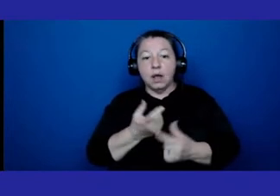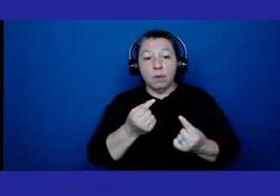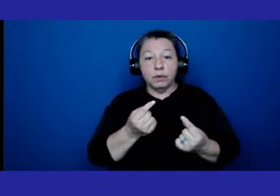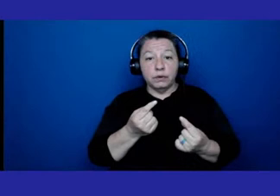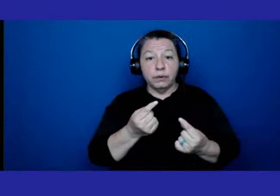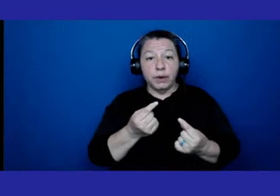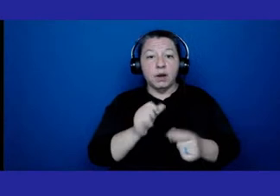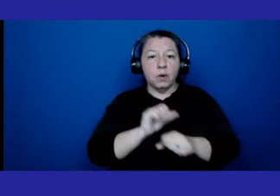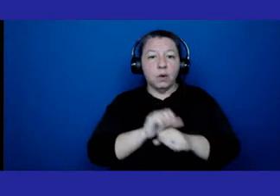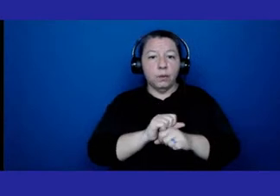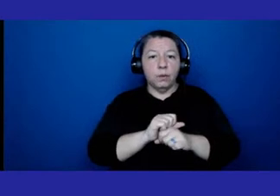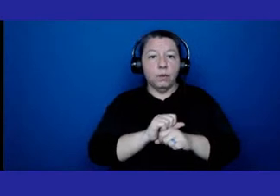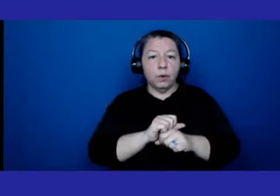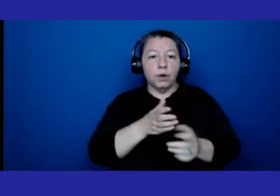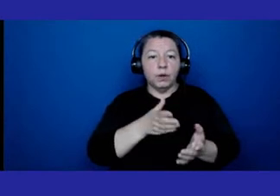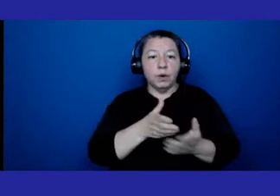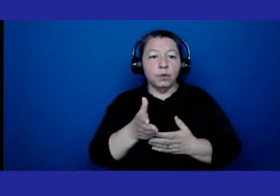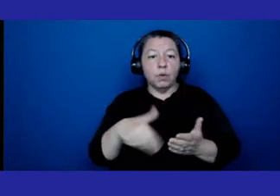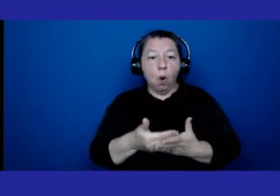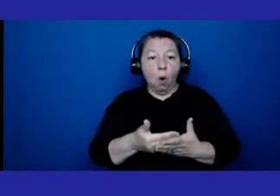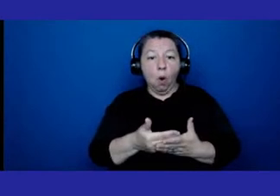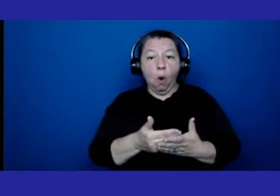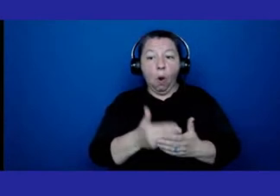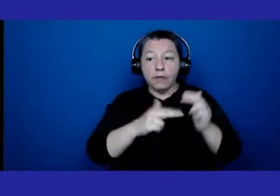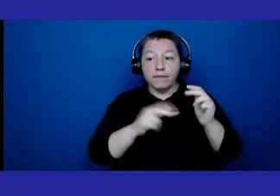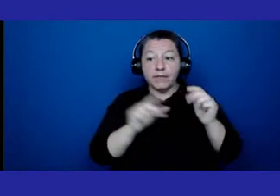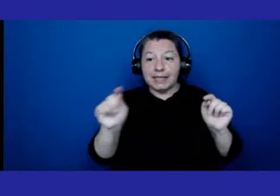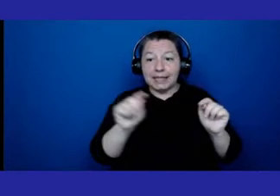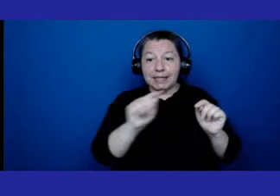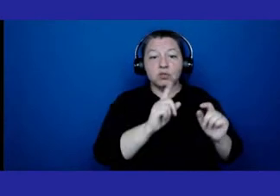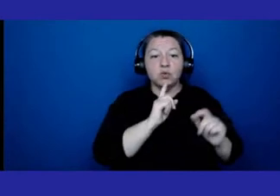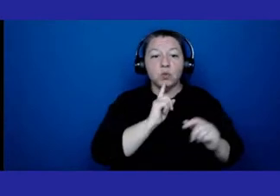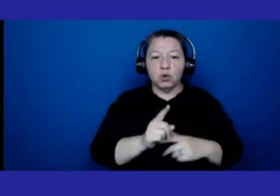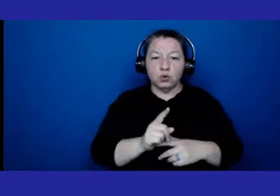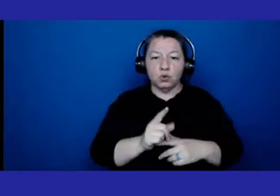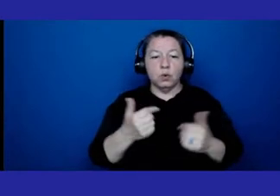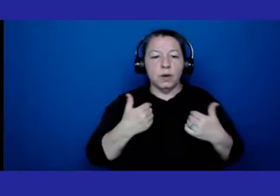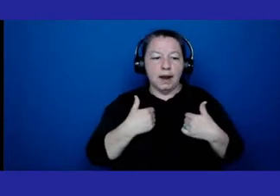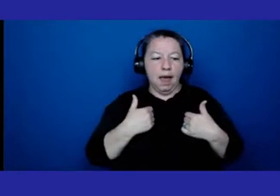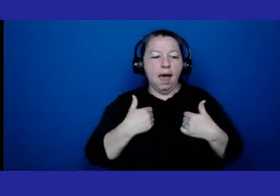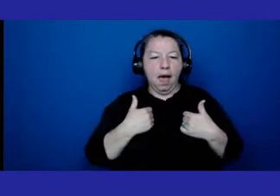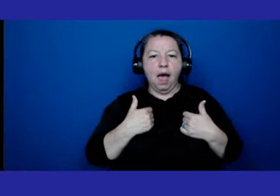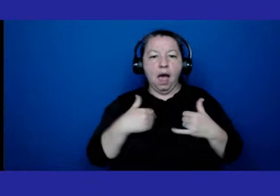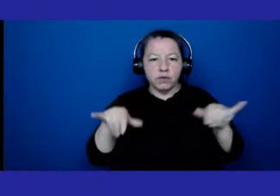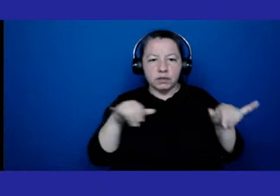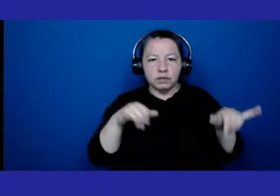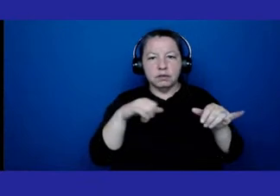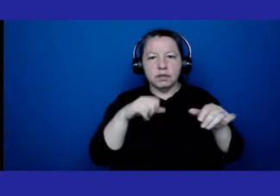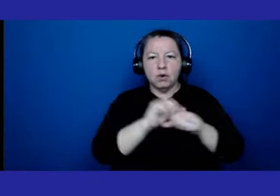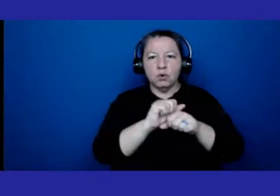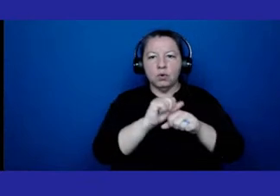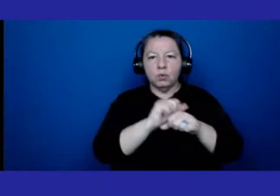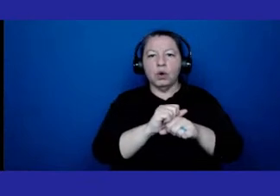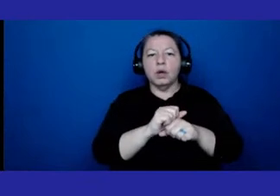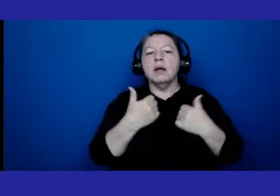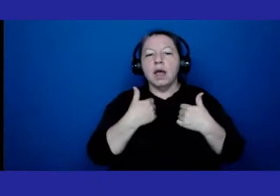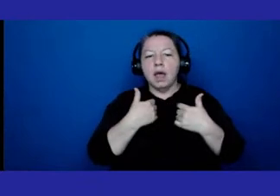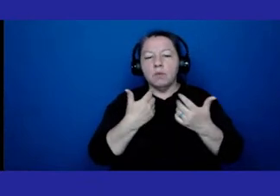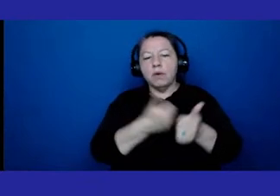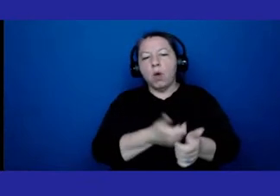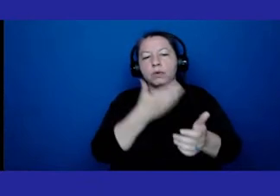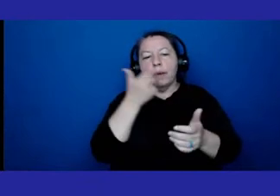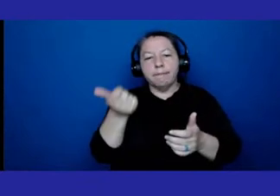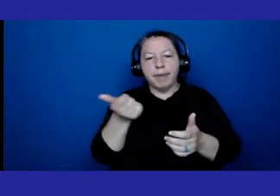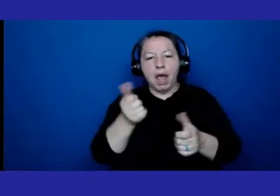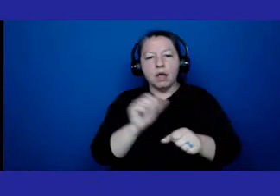working across all our facilities to ensure that we have standard work and that we follow the best